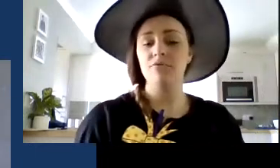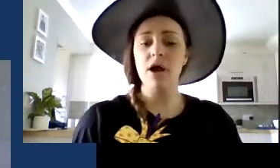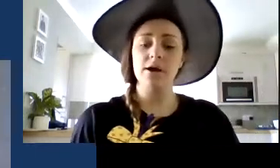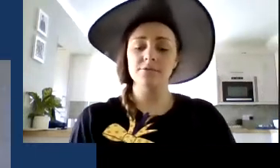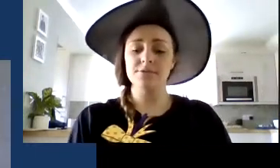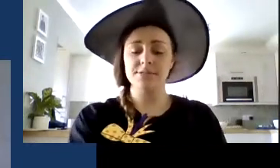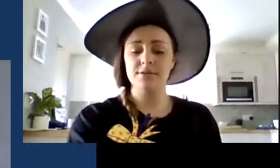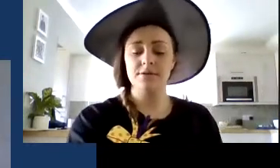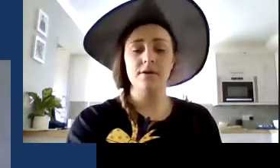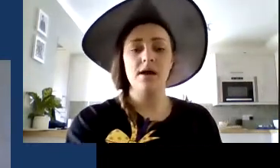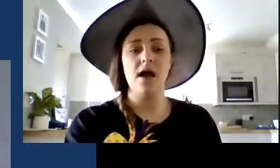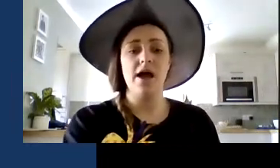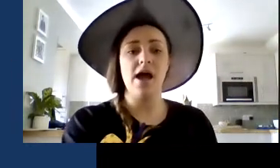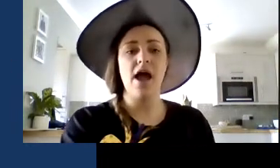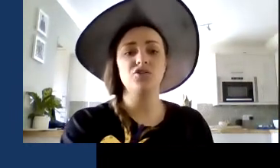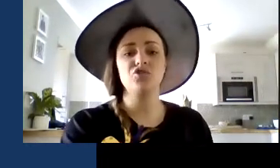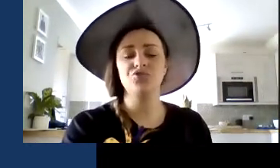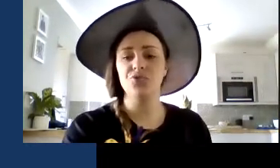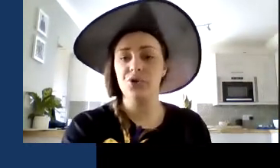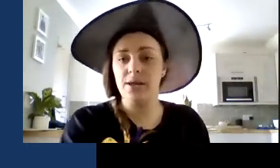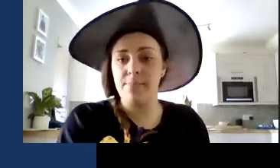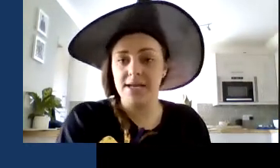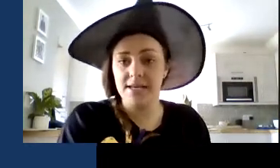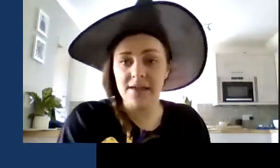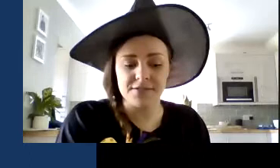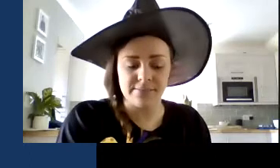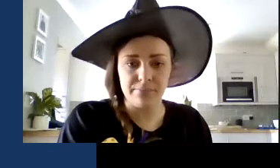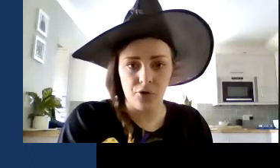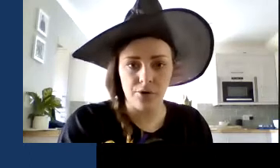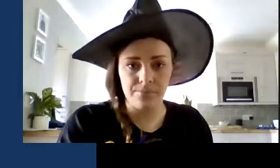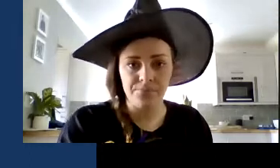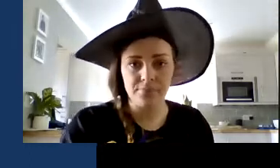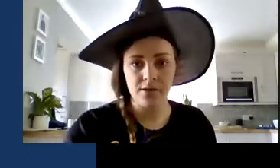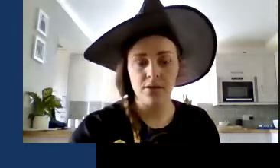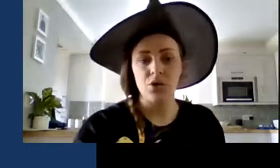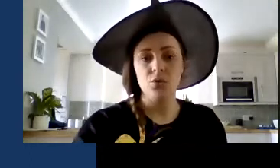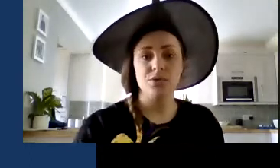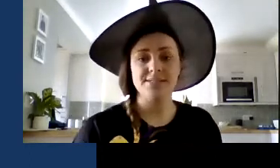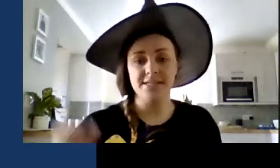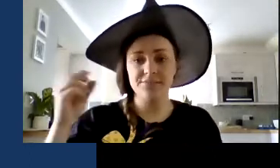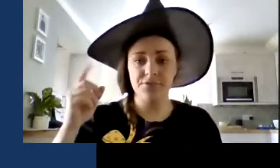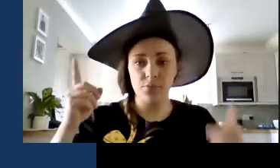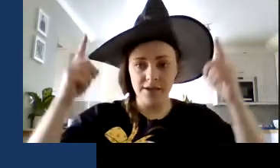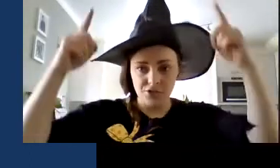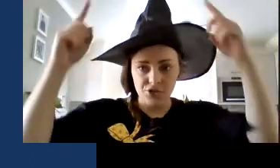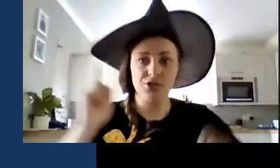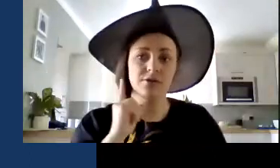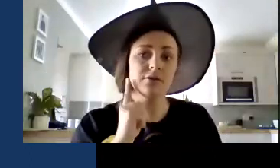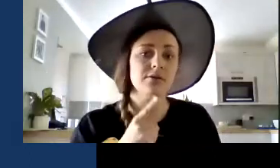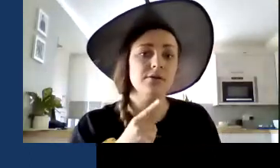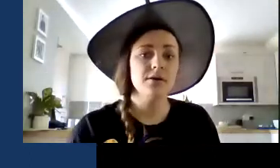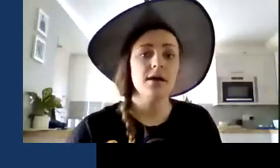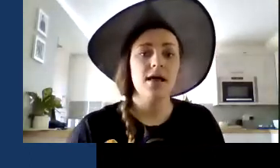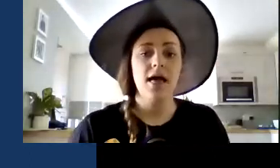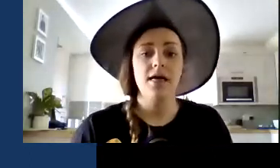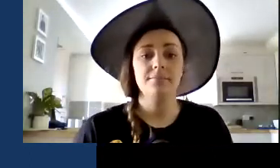Then out rose a truly magnificent broom with seats for the witch